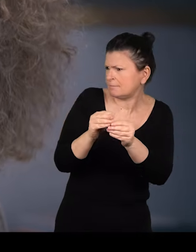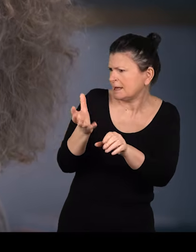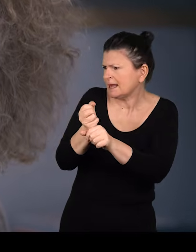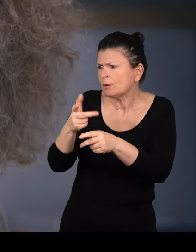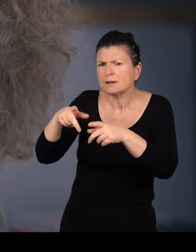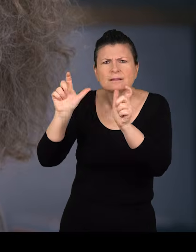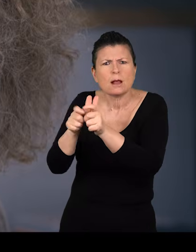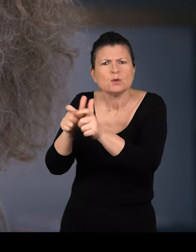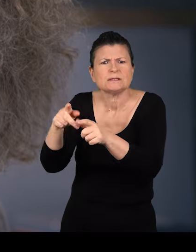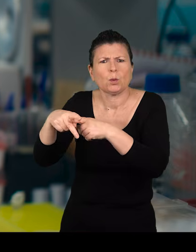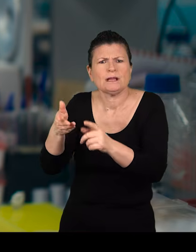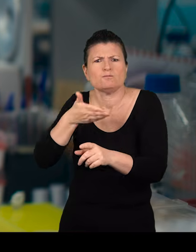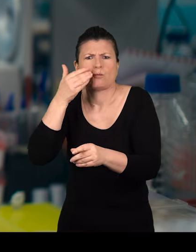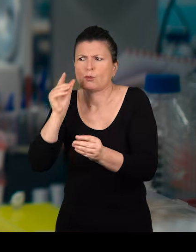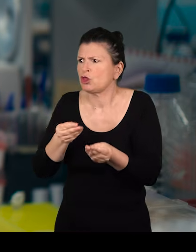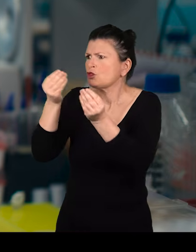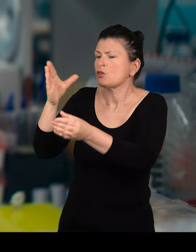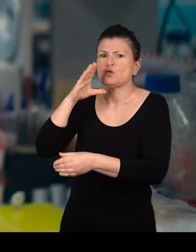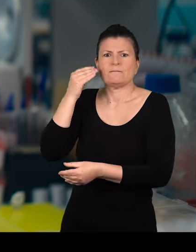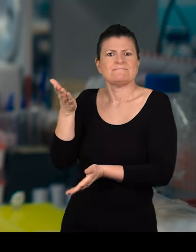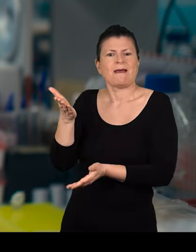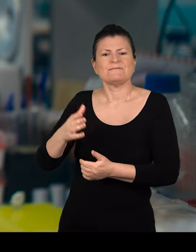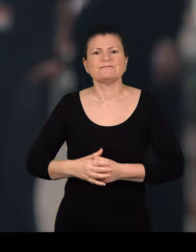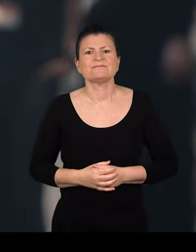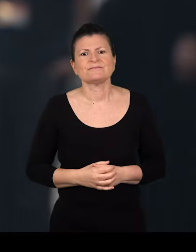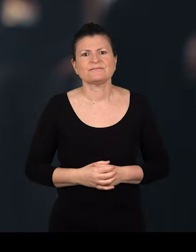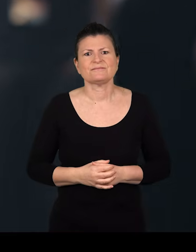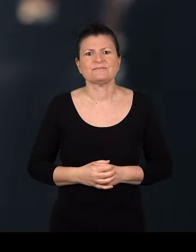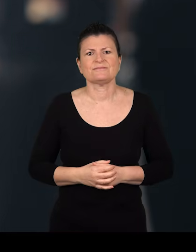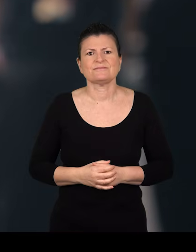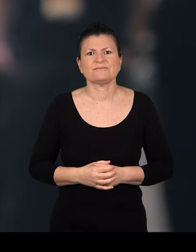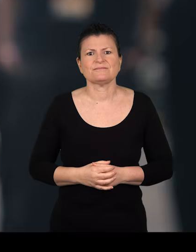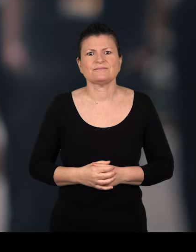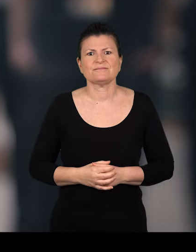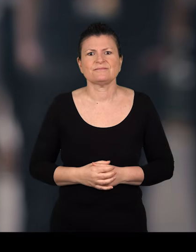developing diagnostic tools that can be transferred to human use.